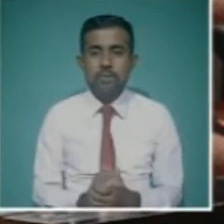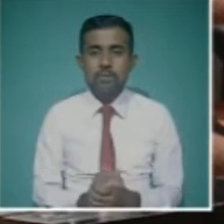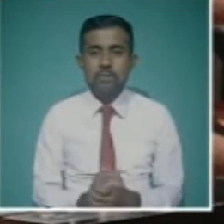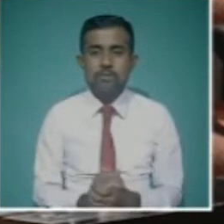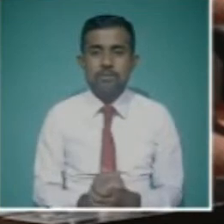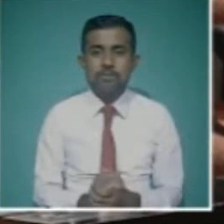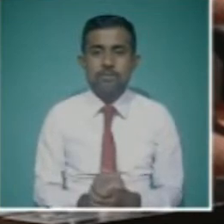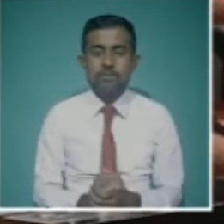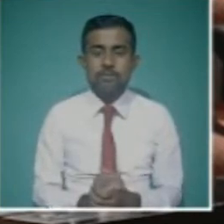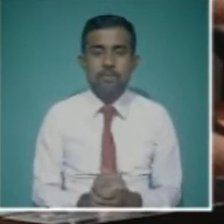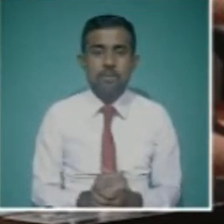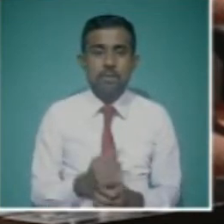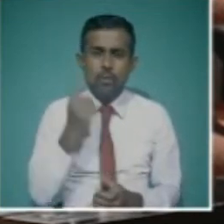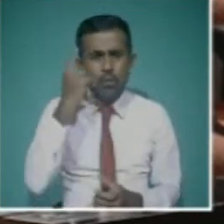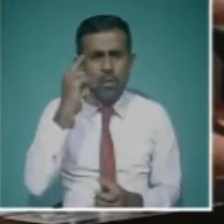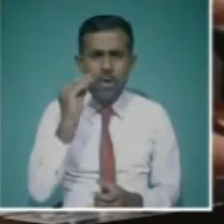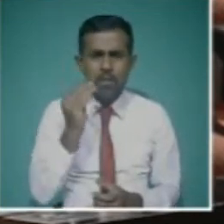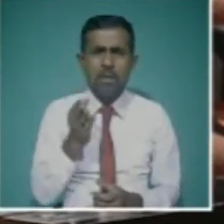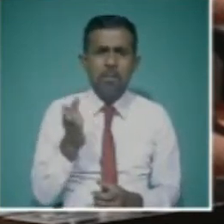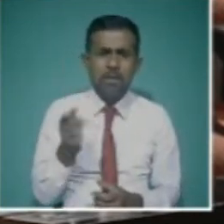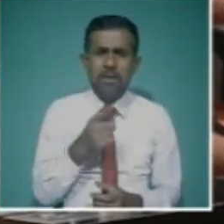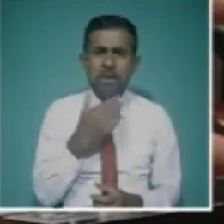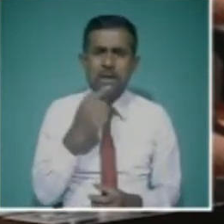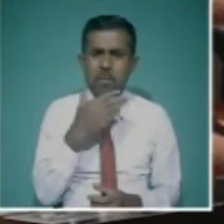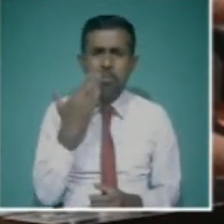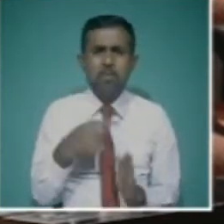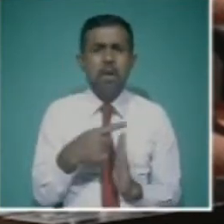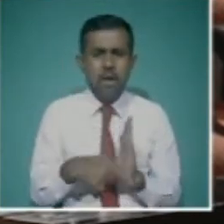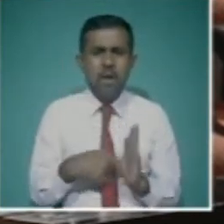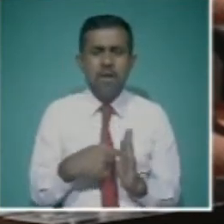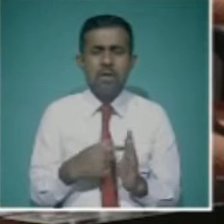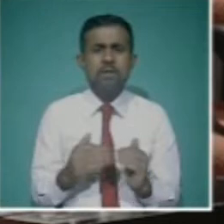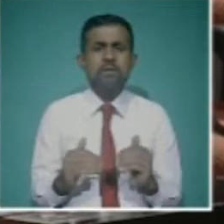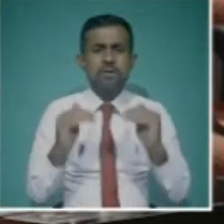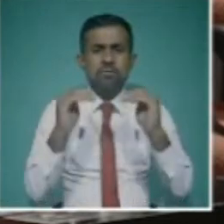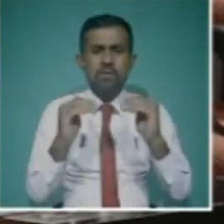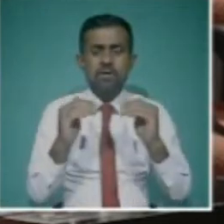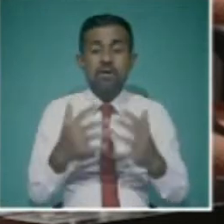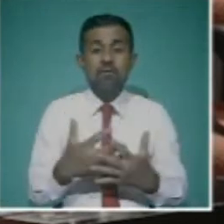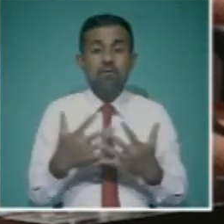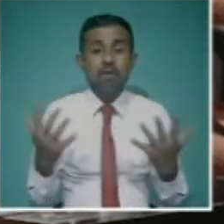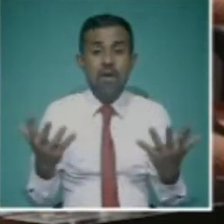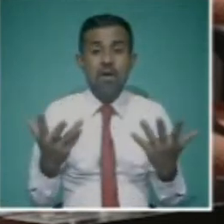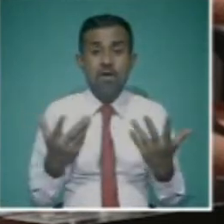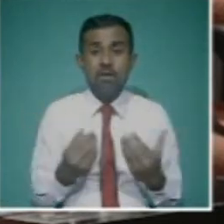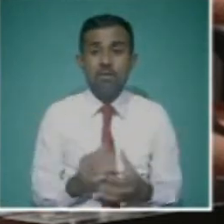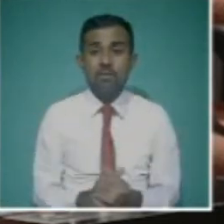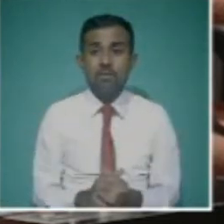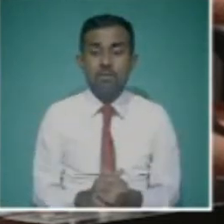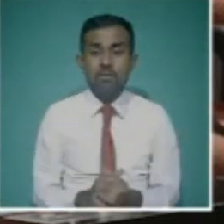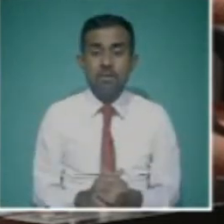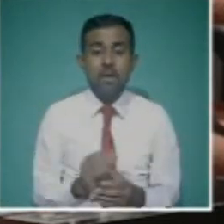developed, moved forward by leaps and bounds, if we are today scraping the barrel to an